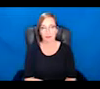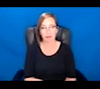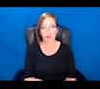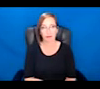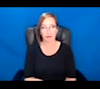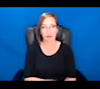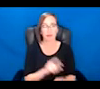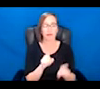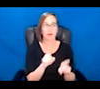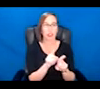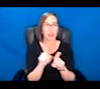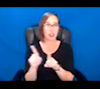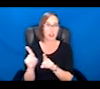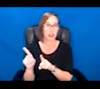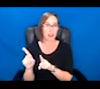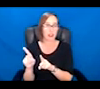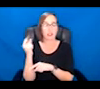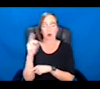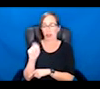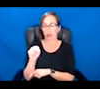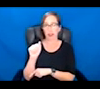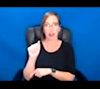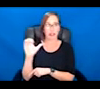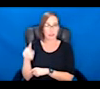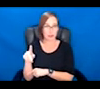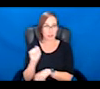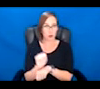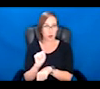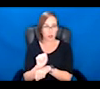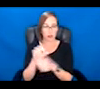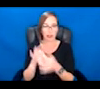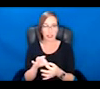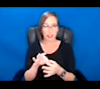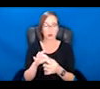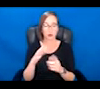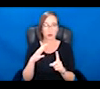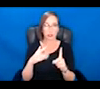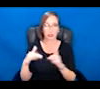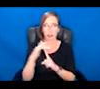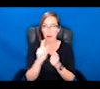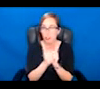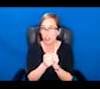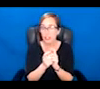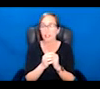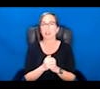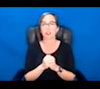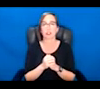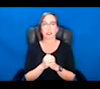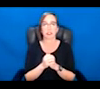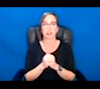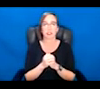As the work of the NAACP around climate change and really seeing the